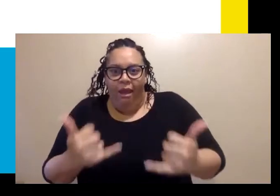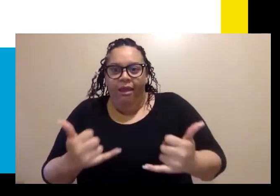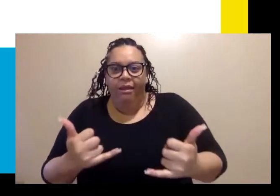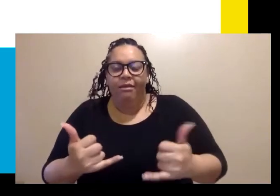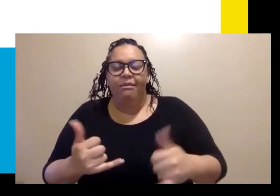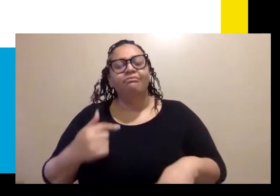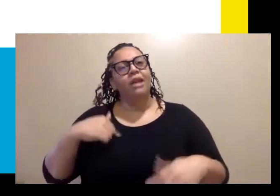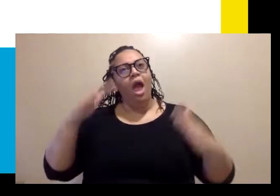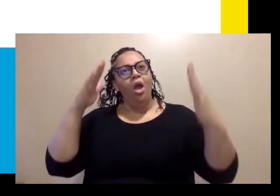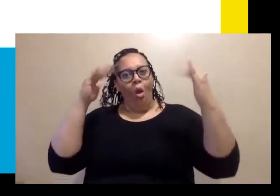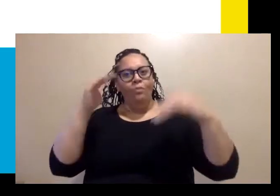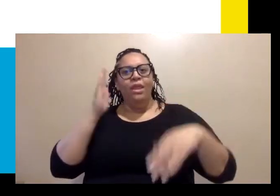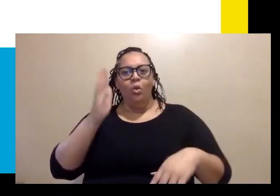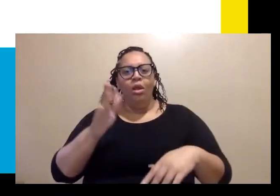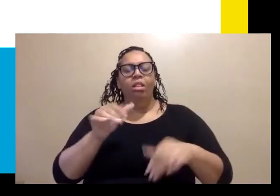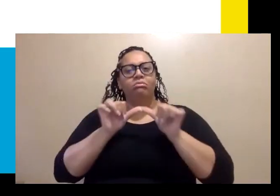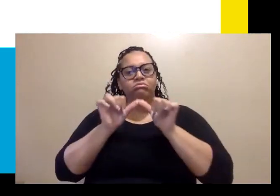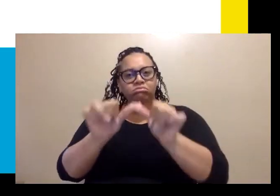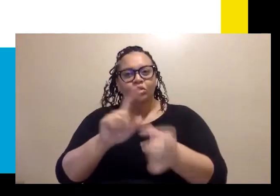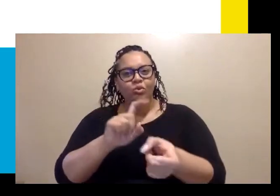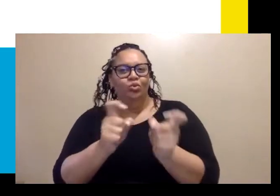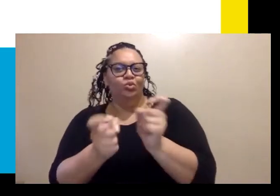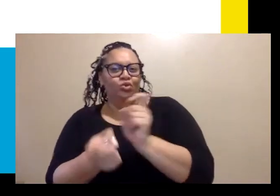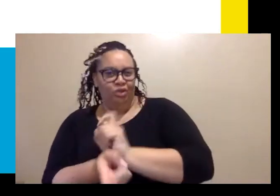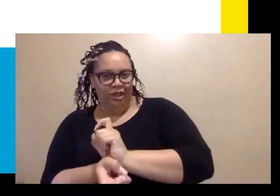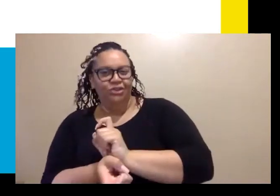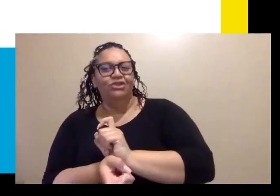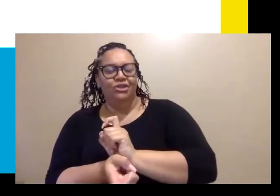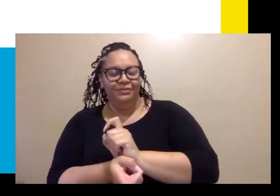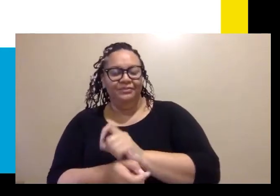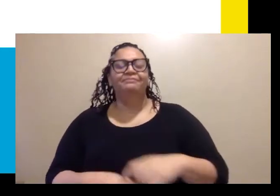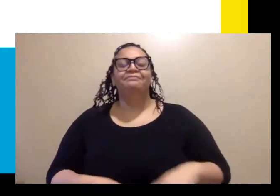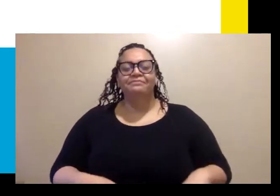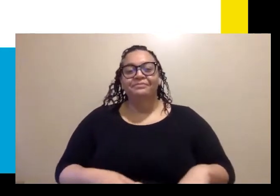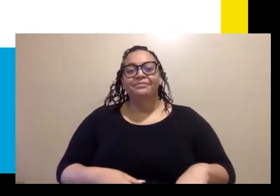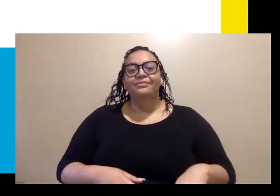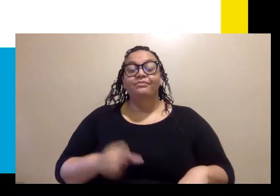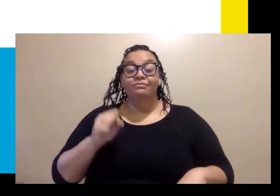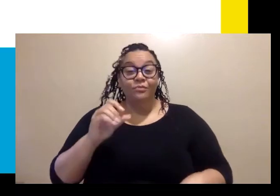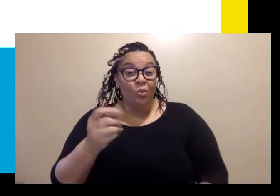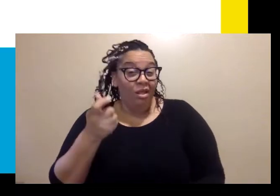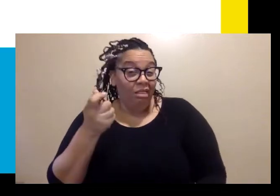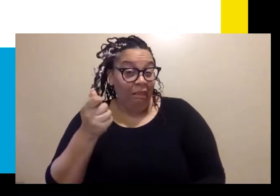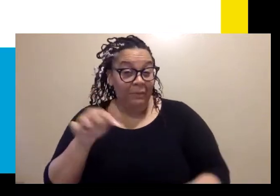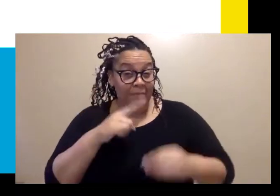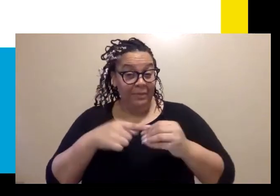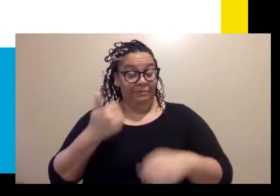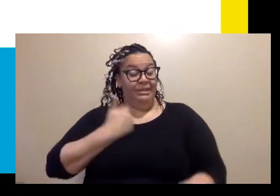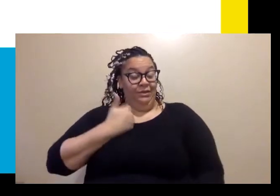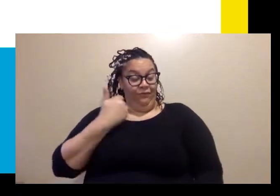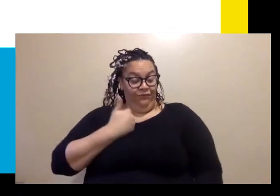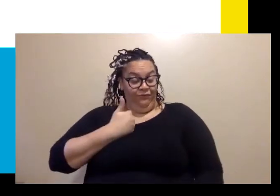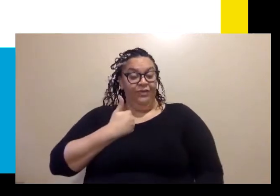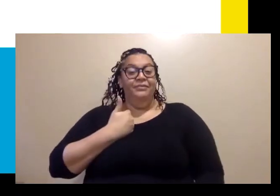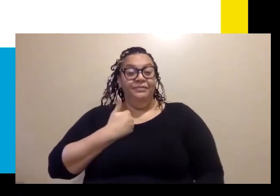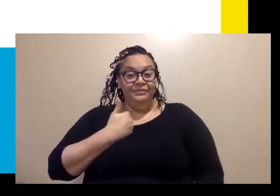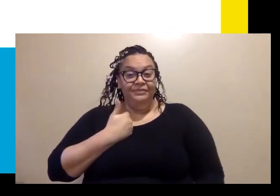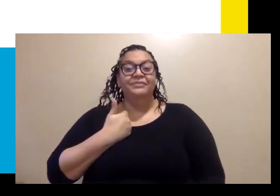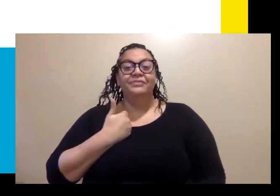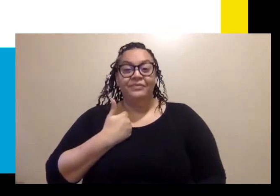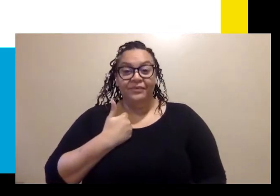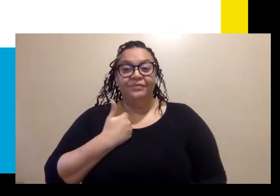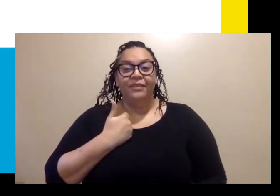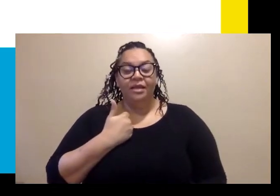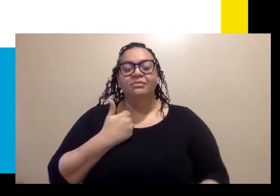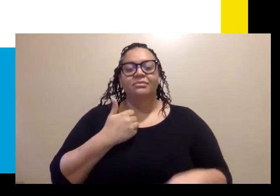would continue to evolve into through my journey. And so just a little bit about me and some of the